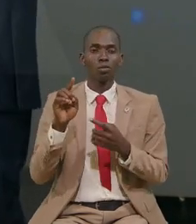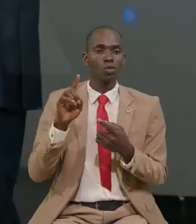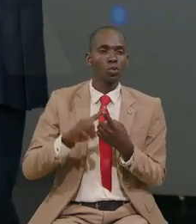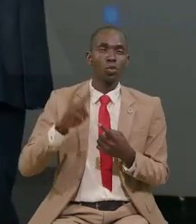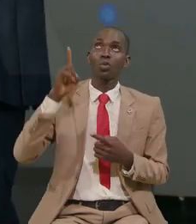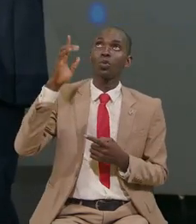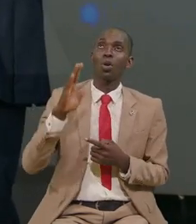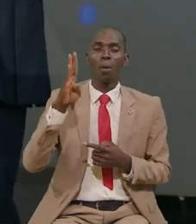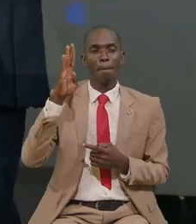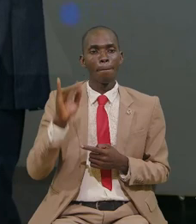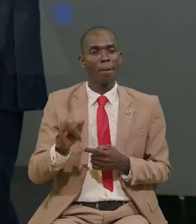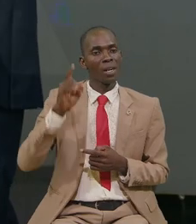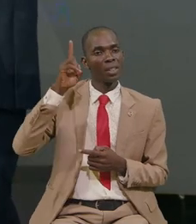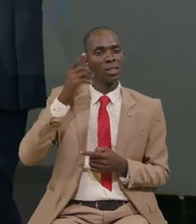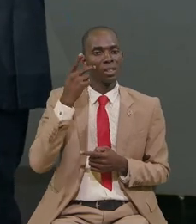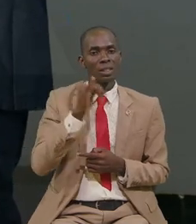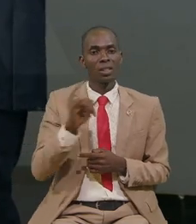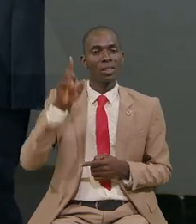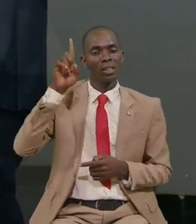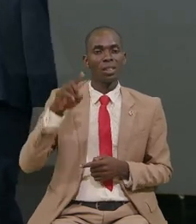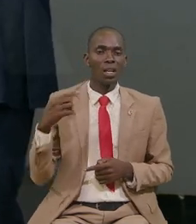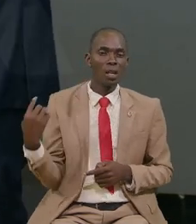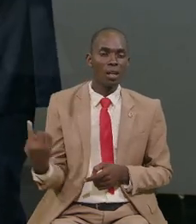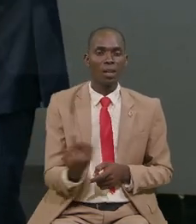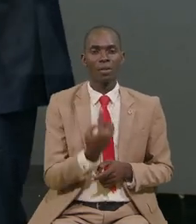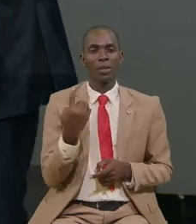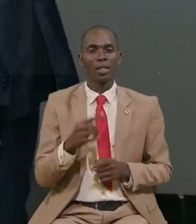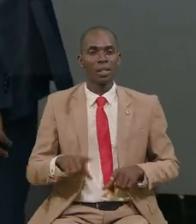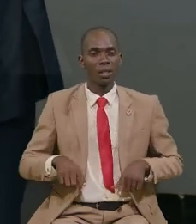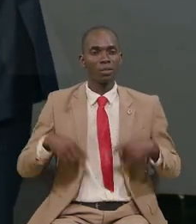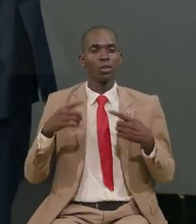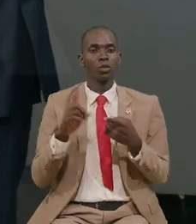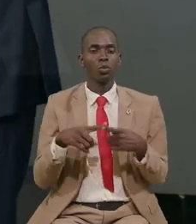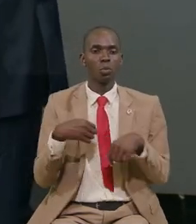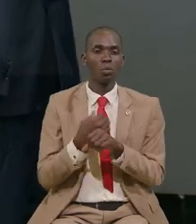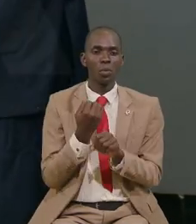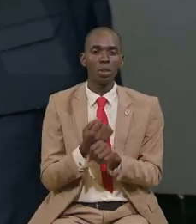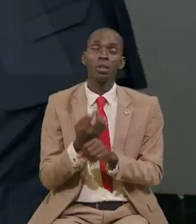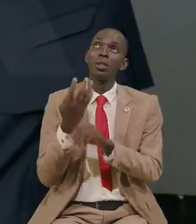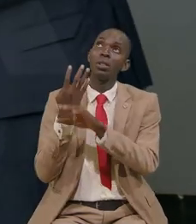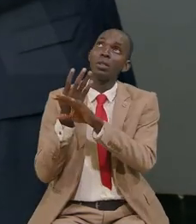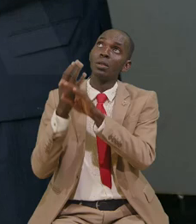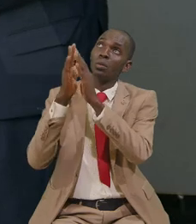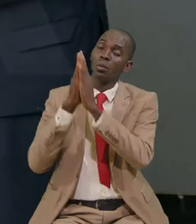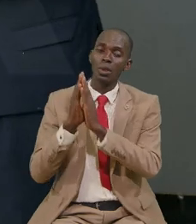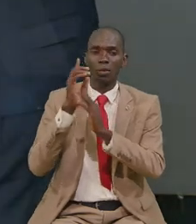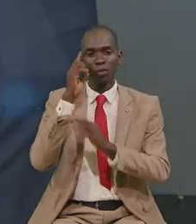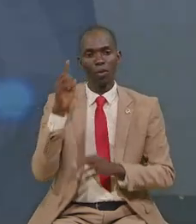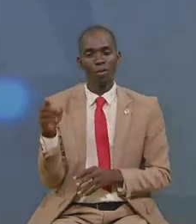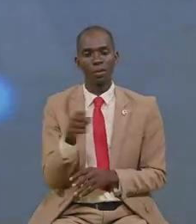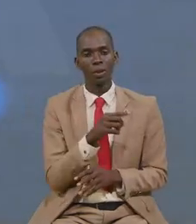by him, seeing he ever liveth to make intercession for them. In